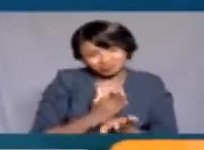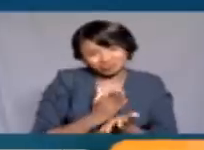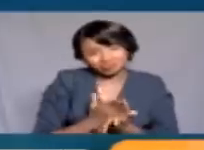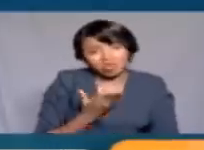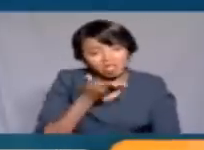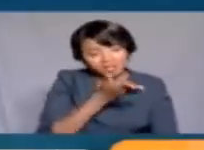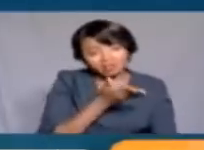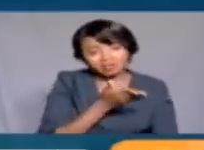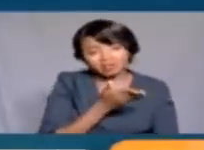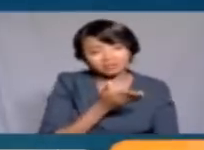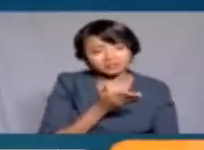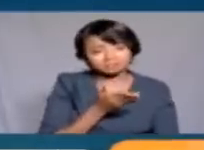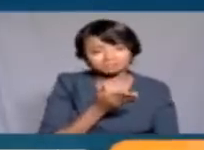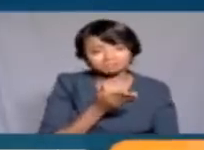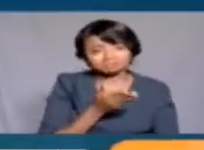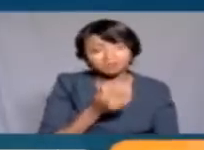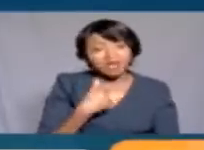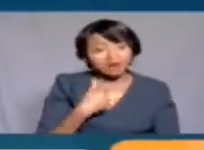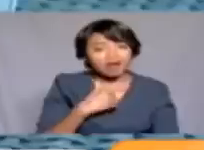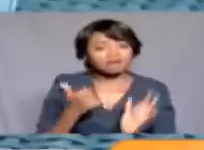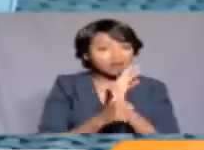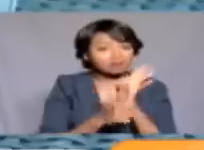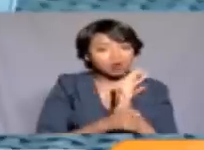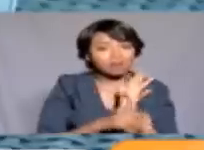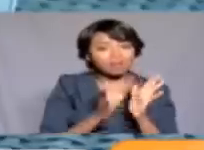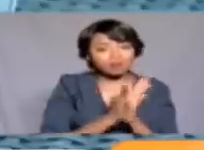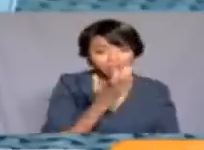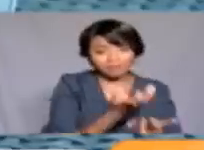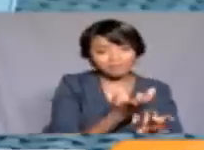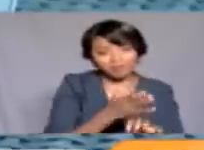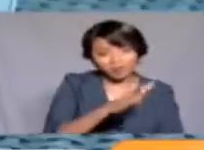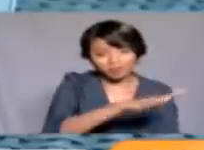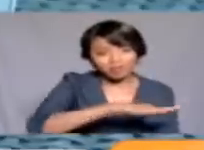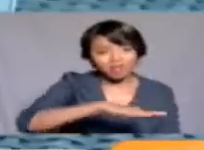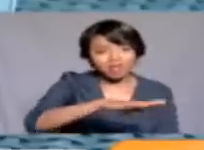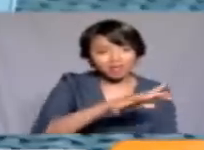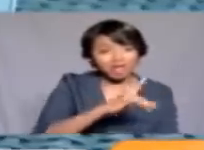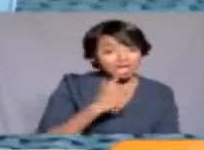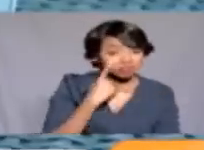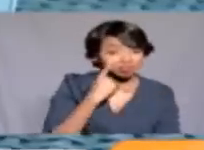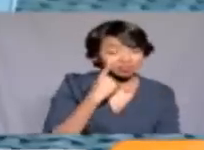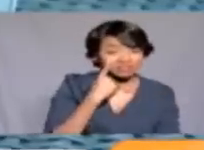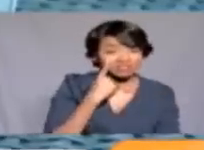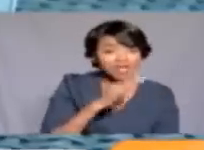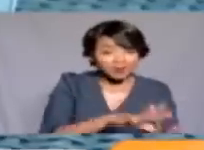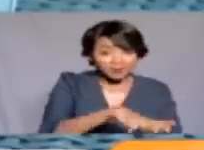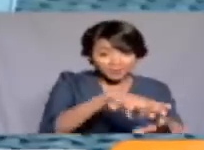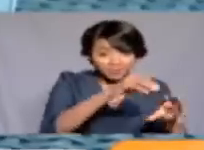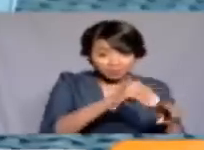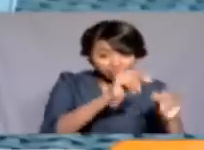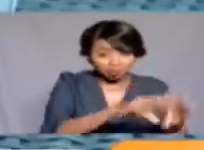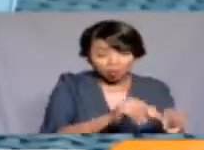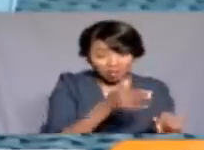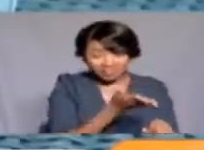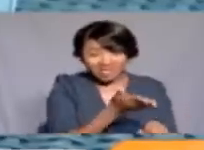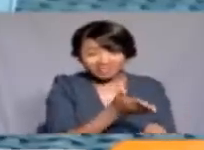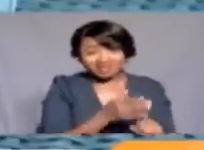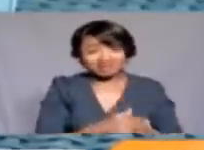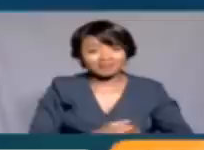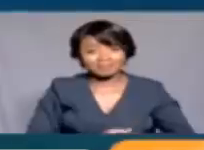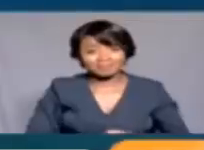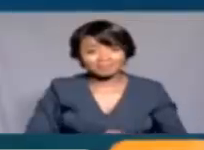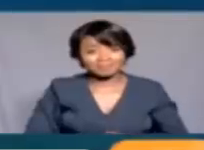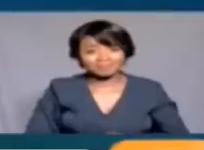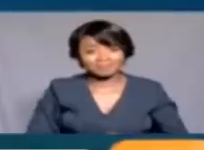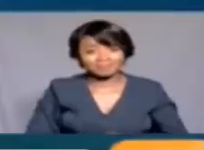coral colonies, and there was some stress to the corals. The silt that is suspended in the water from doing the sand harvesting